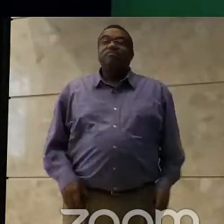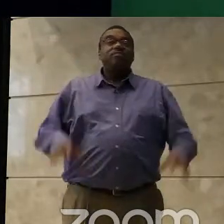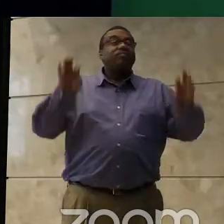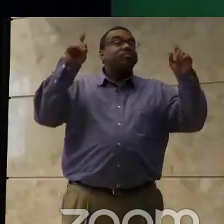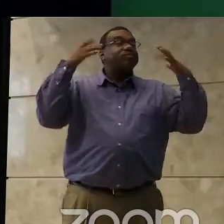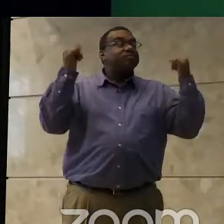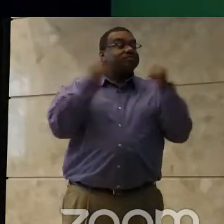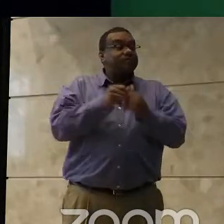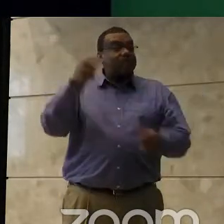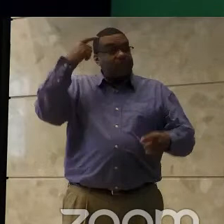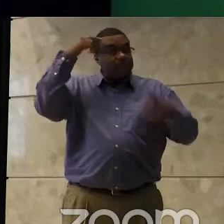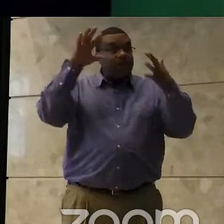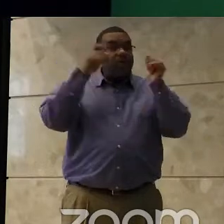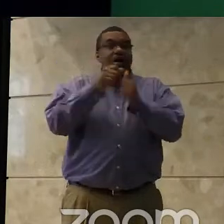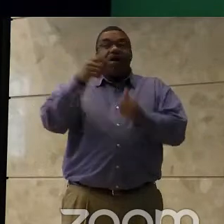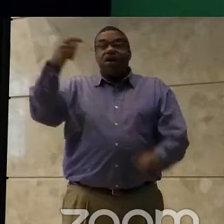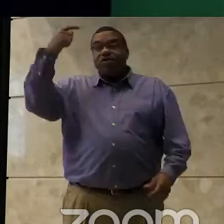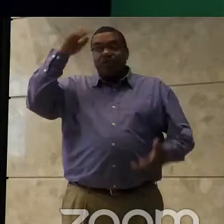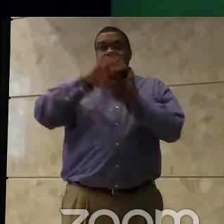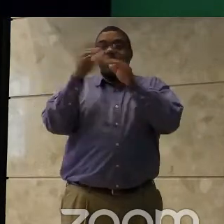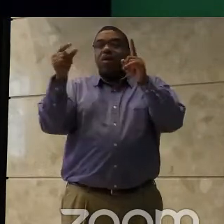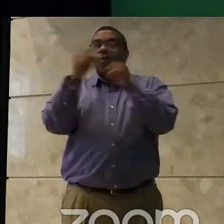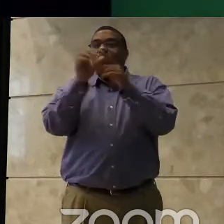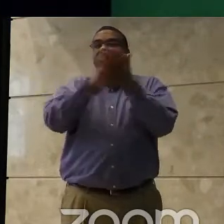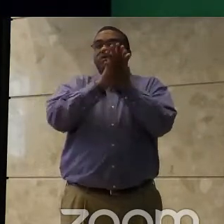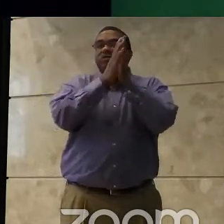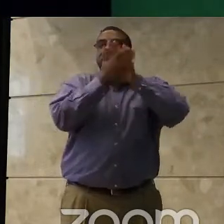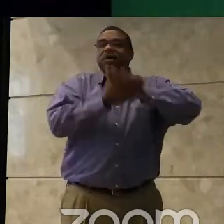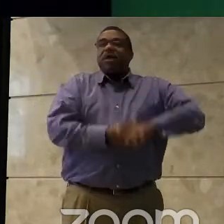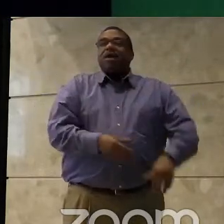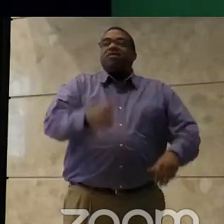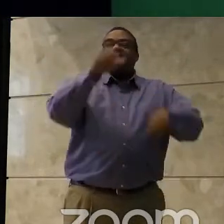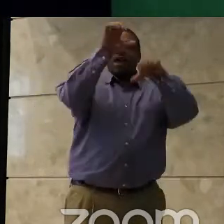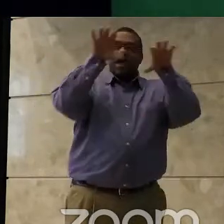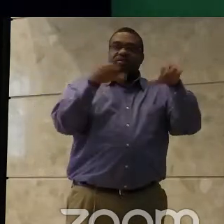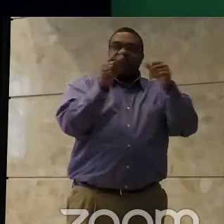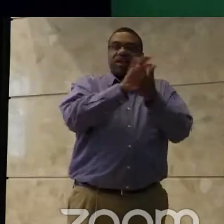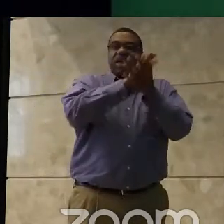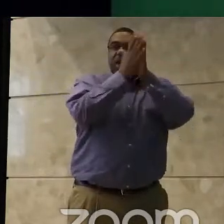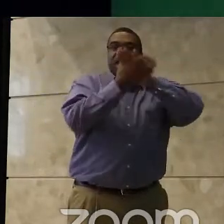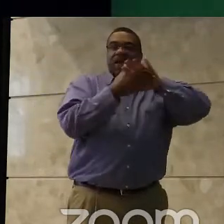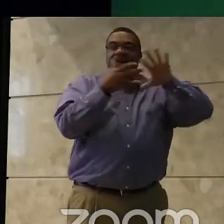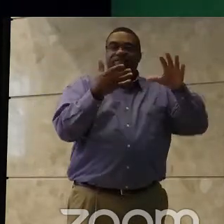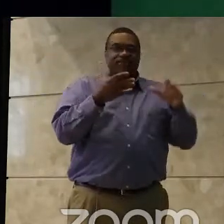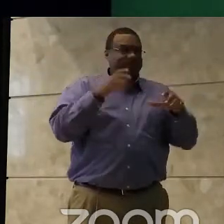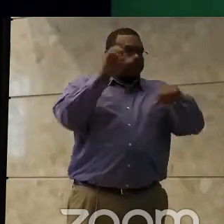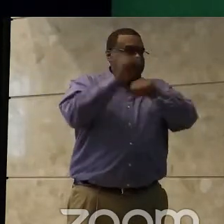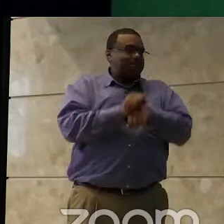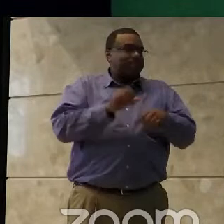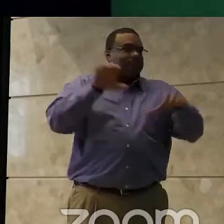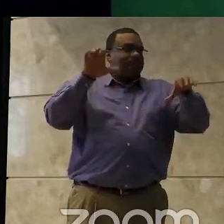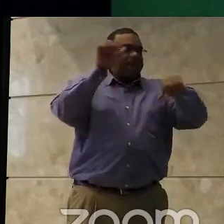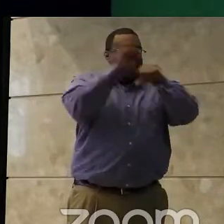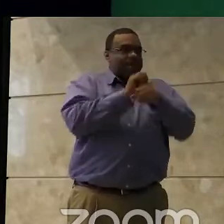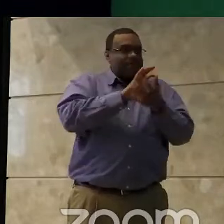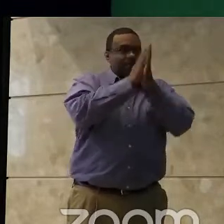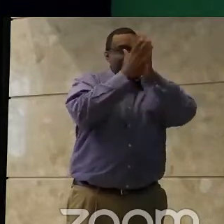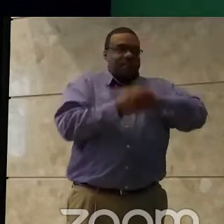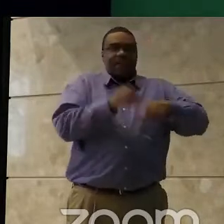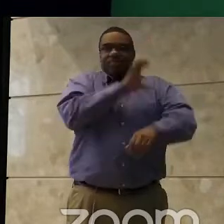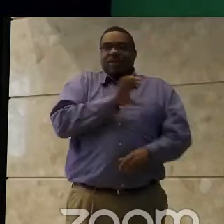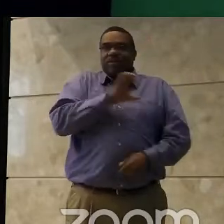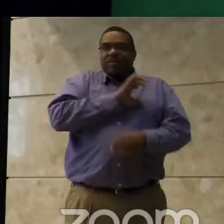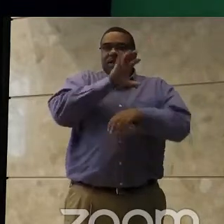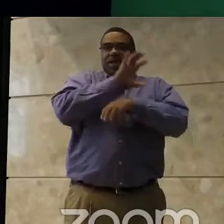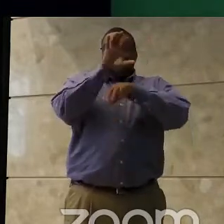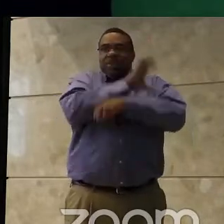go. Watch your thoughts, they become your. Watch your words, they become your. Watch your actions, they become your. Watch your habits, they become your. Watch your